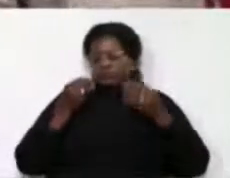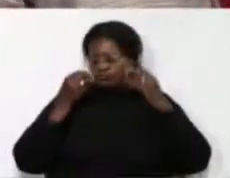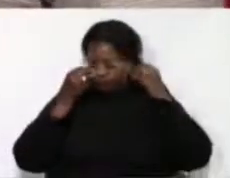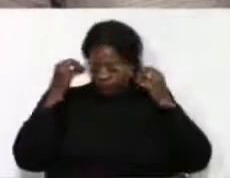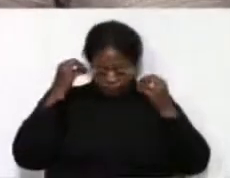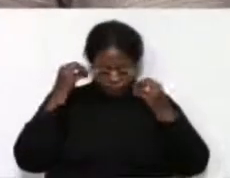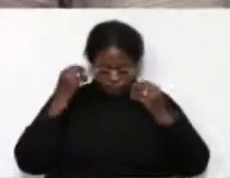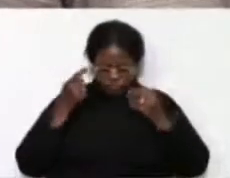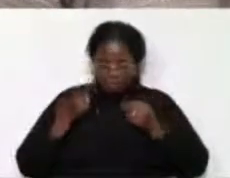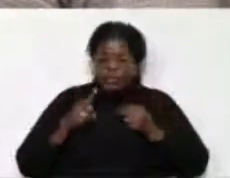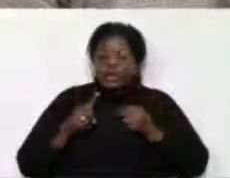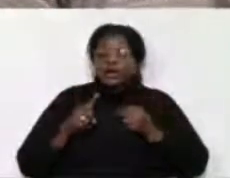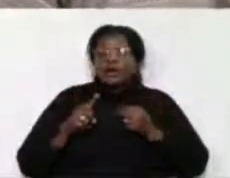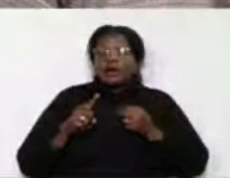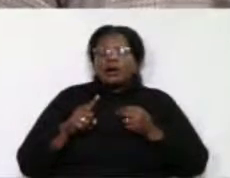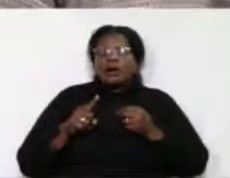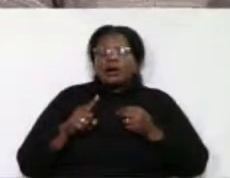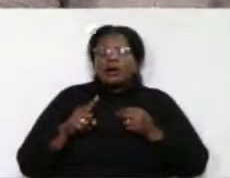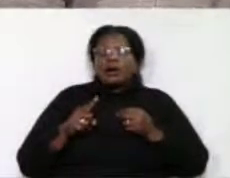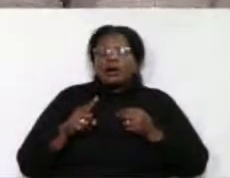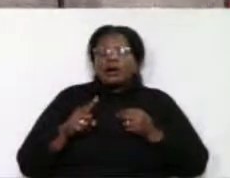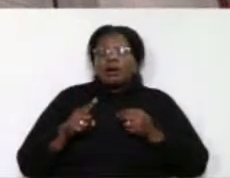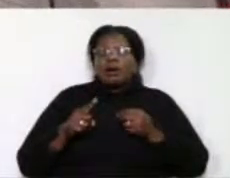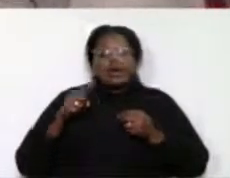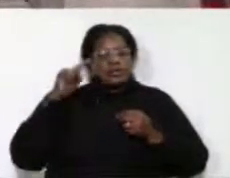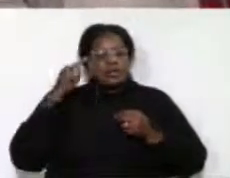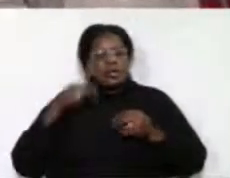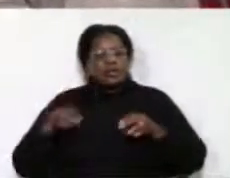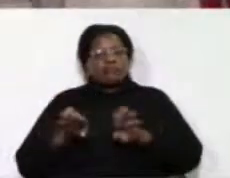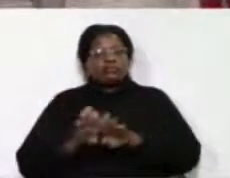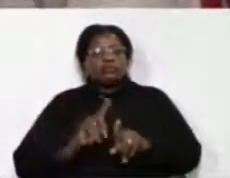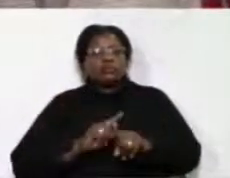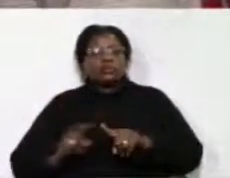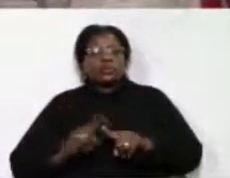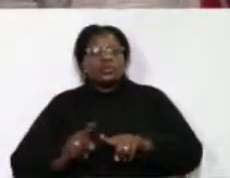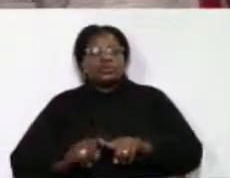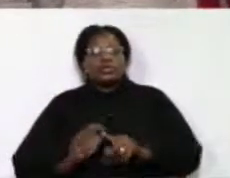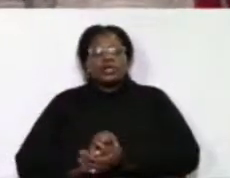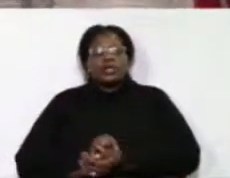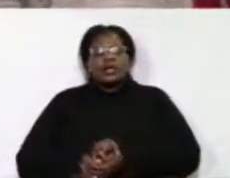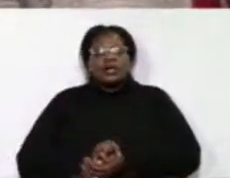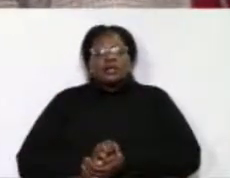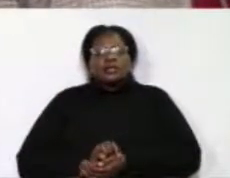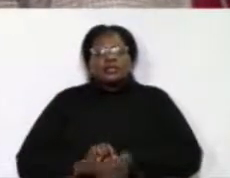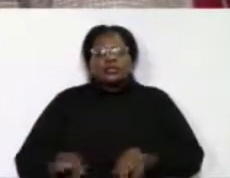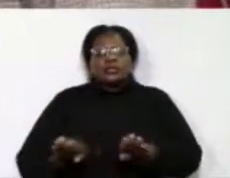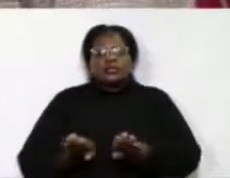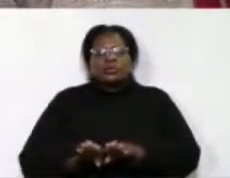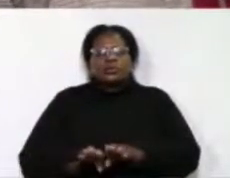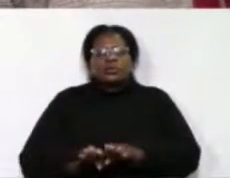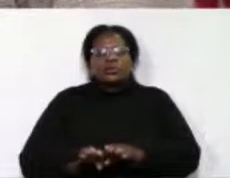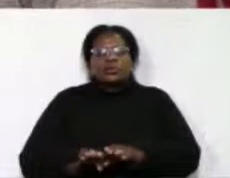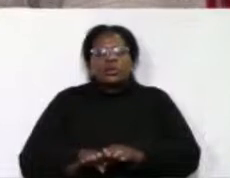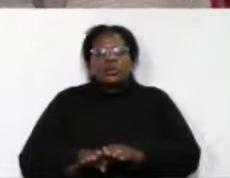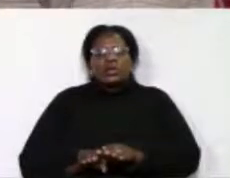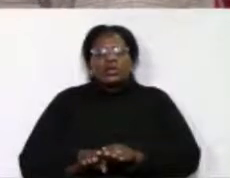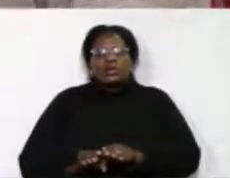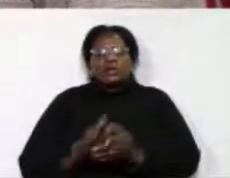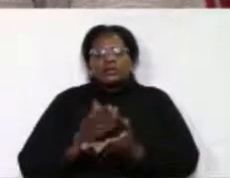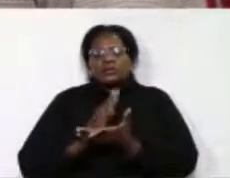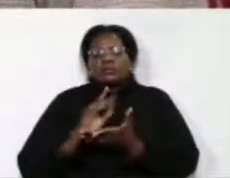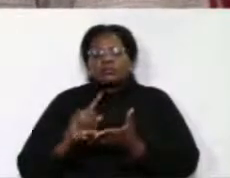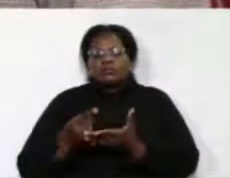really rocket science. Okay. But I thought I could do this one quicker, because a lot of our SMEs want to produce a product, and I think we import so much into Namibia, there's a